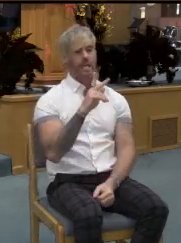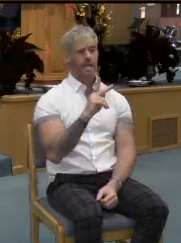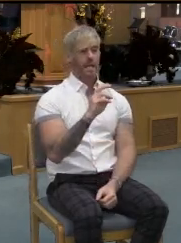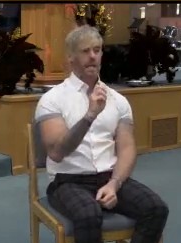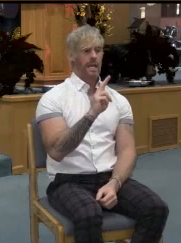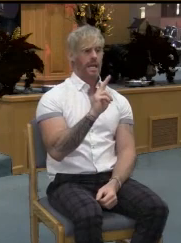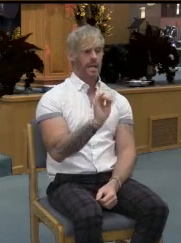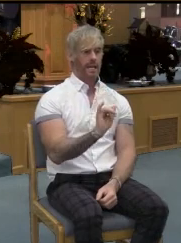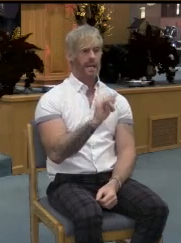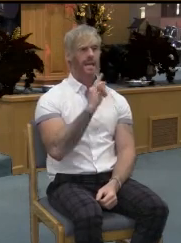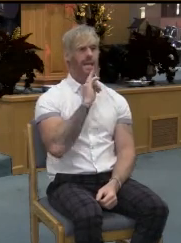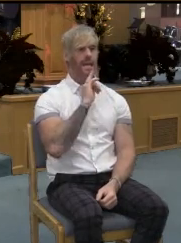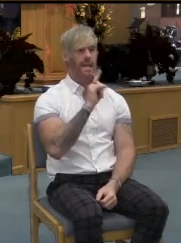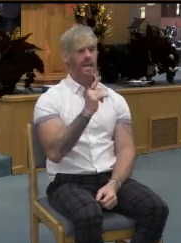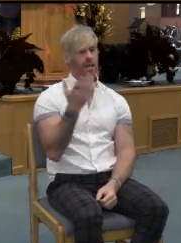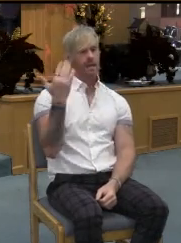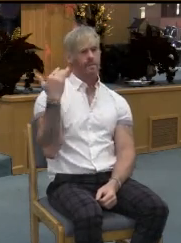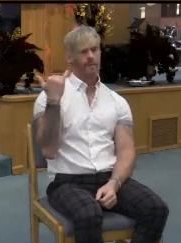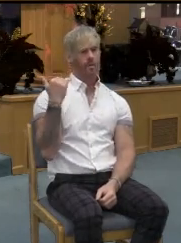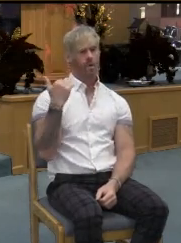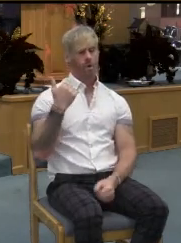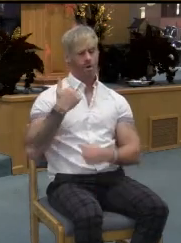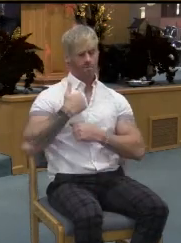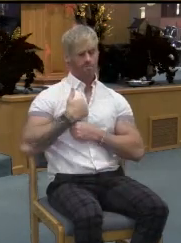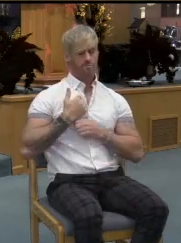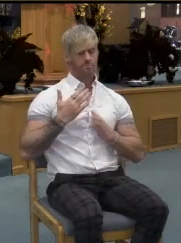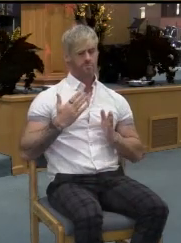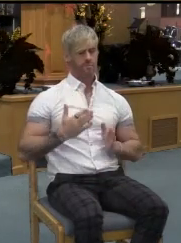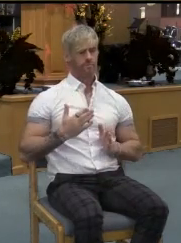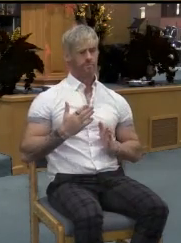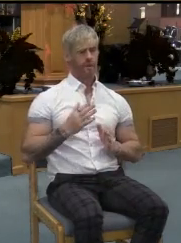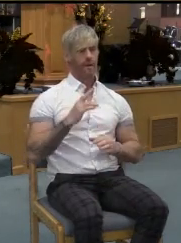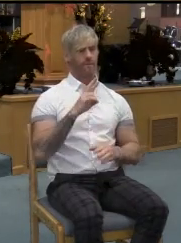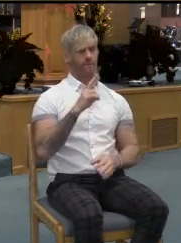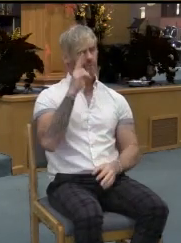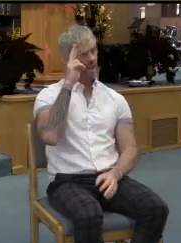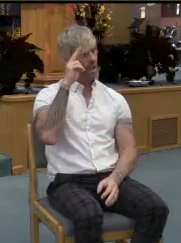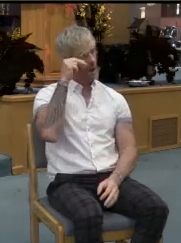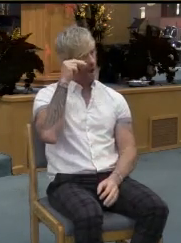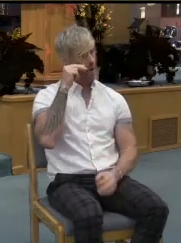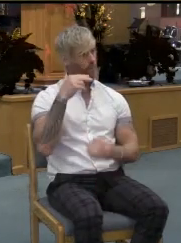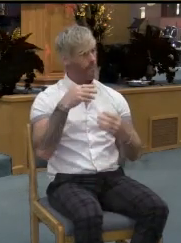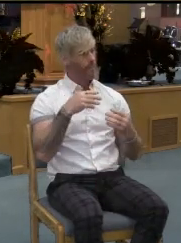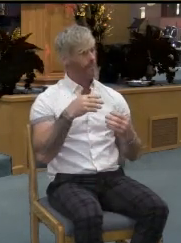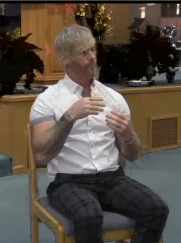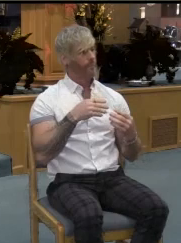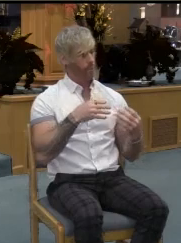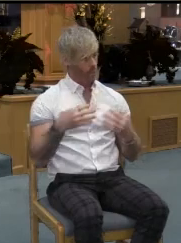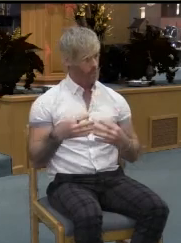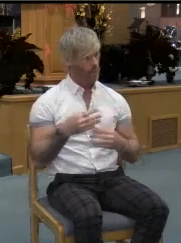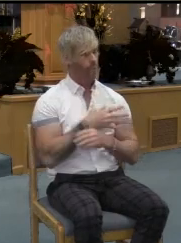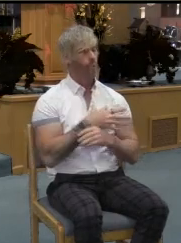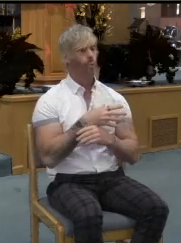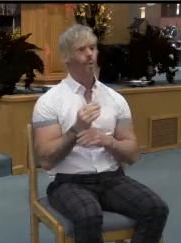was a Vietnam veteran. He's married to my sister, Susan. And cowboy,